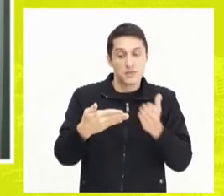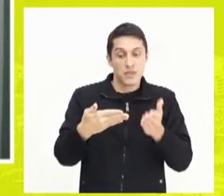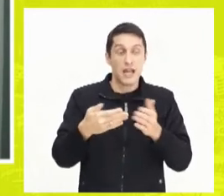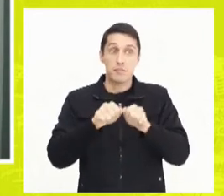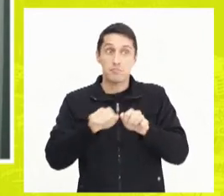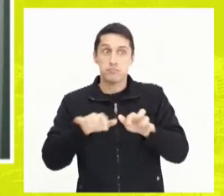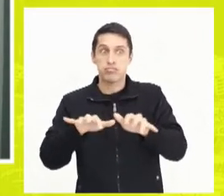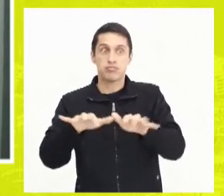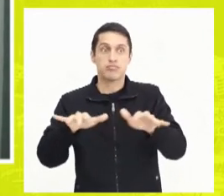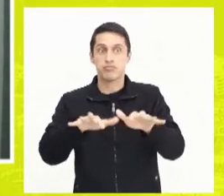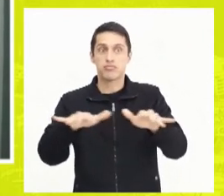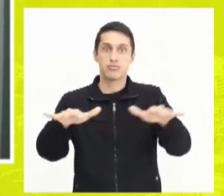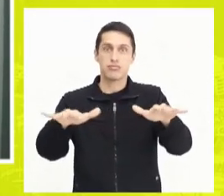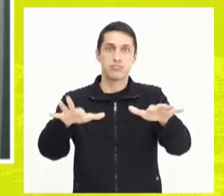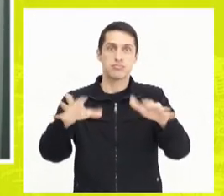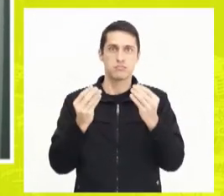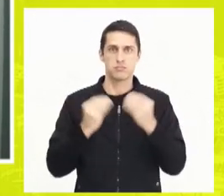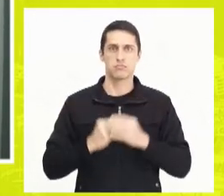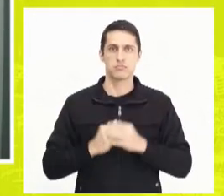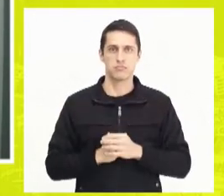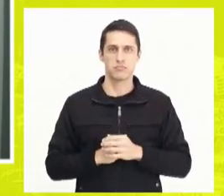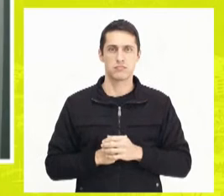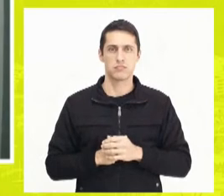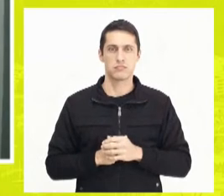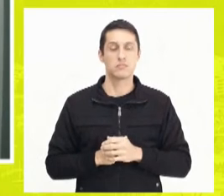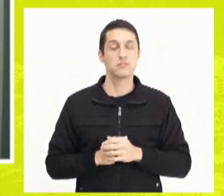or they can even really